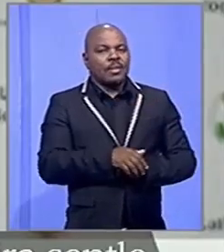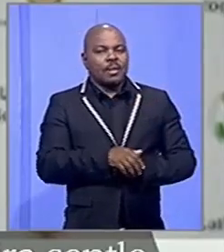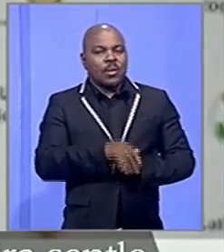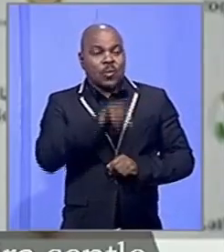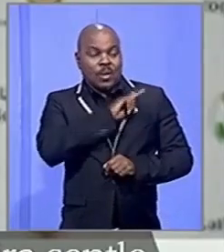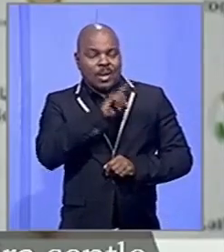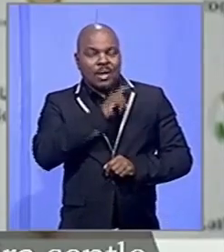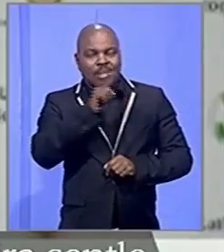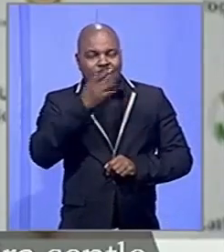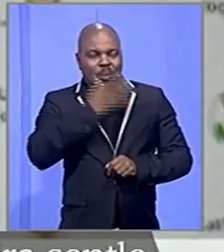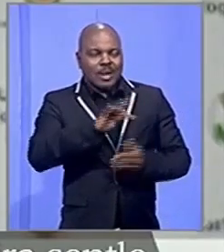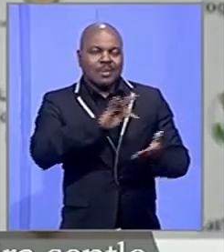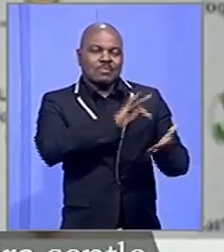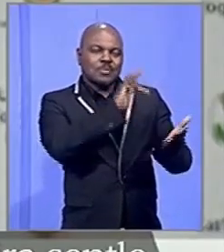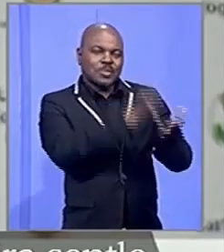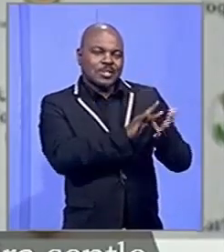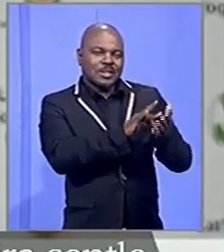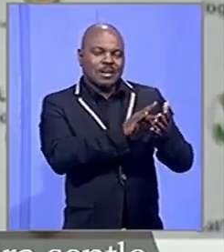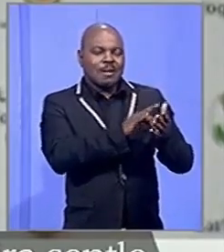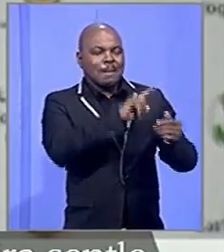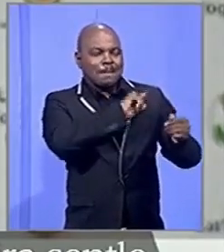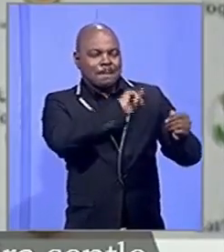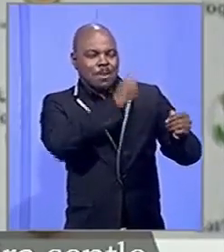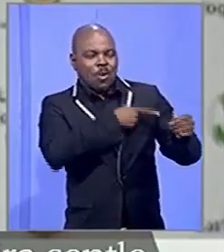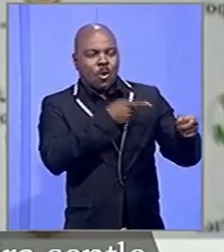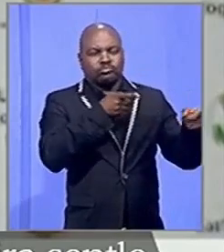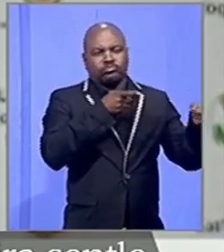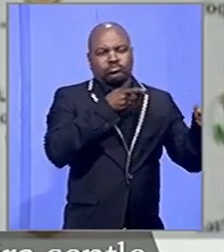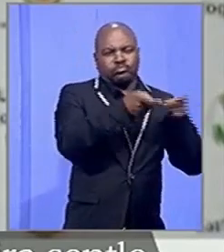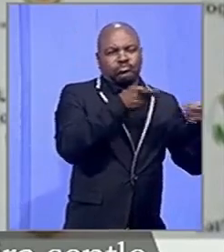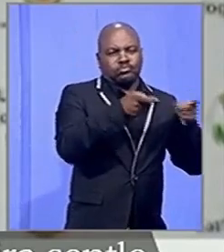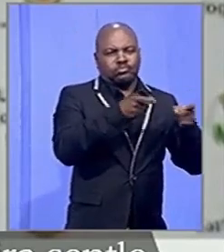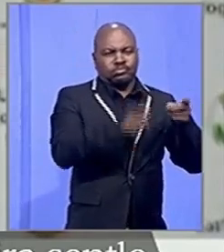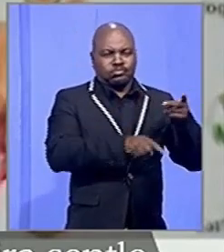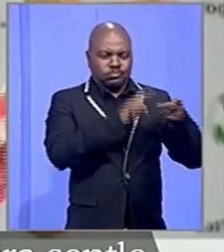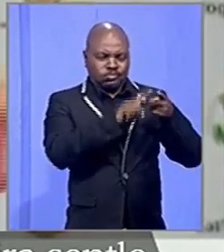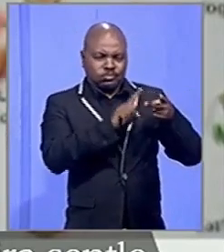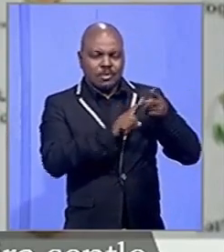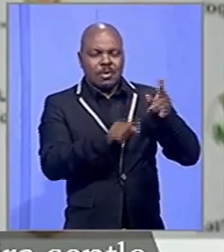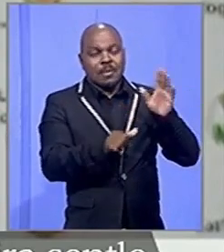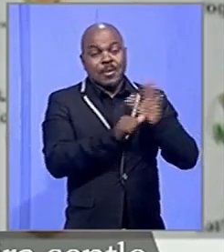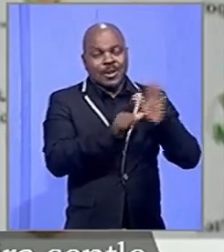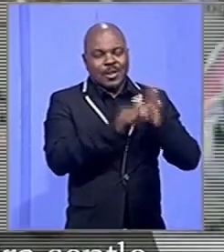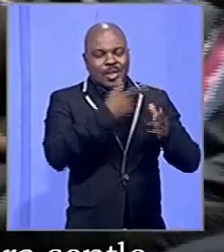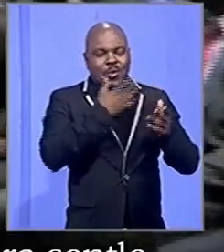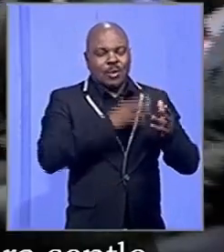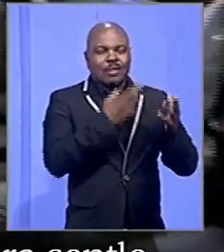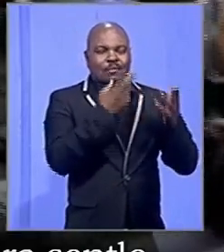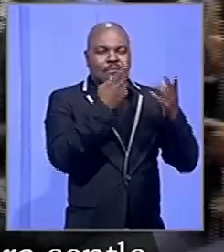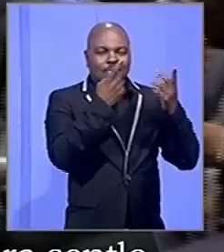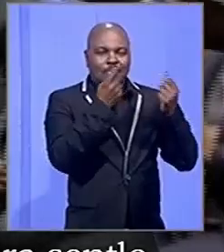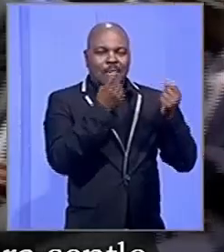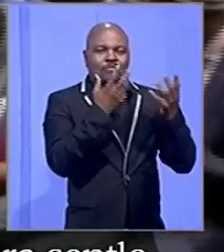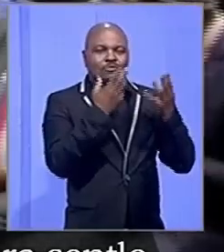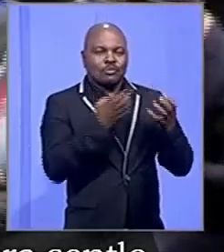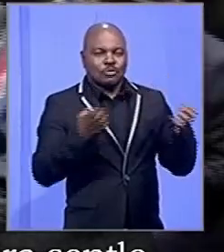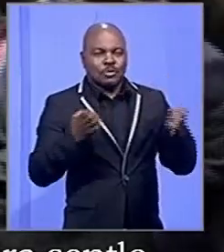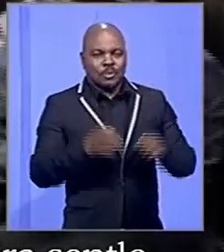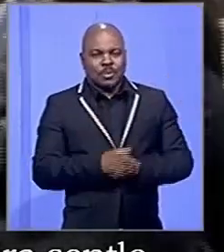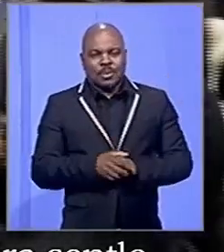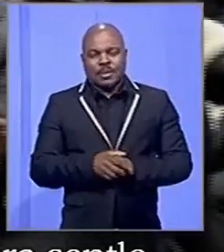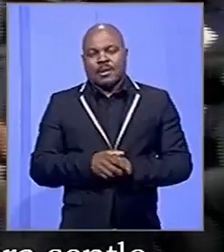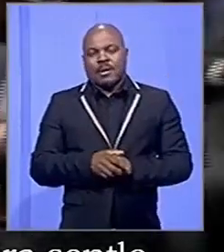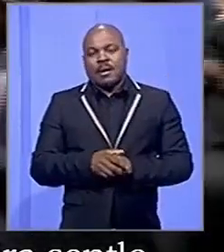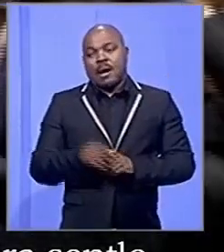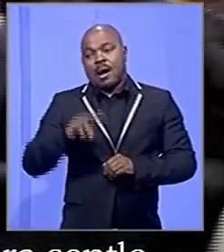the positions for power, for control, and most importantly for financial resources. Mongwe wa ba ba neng